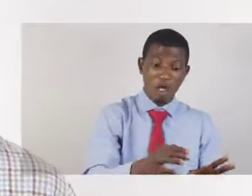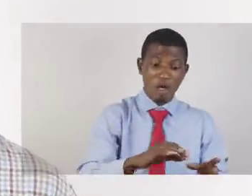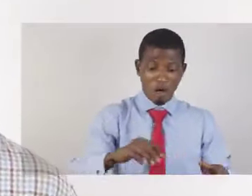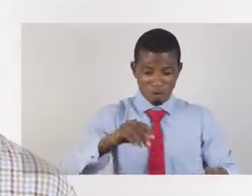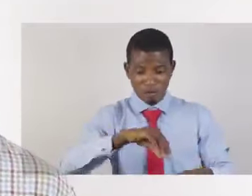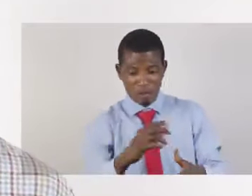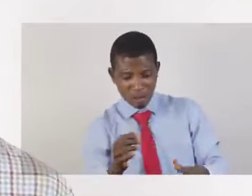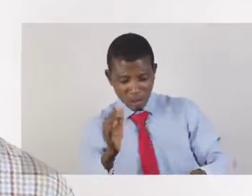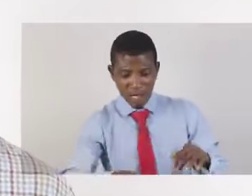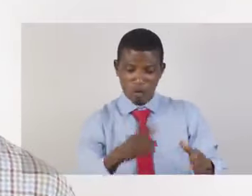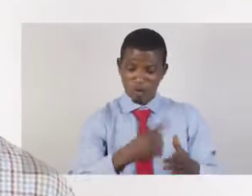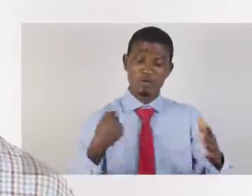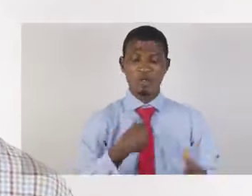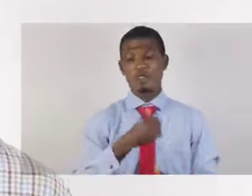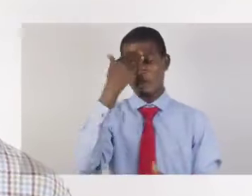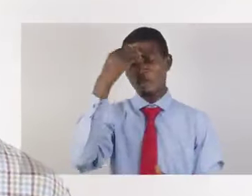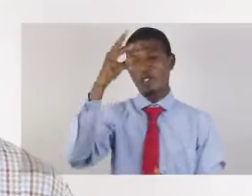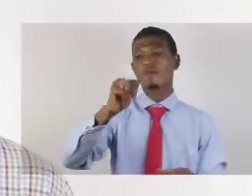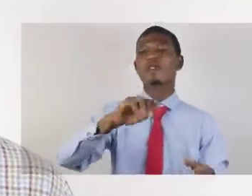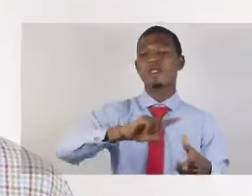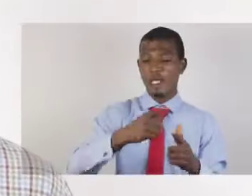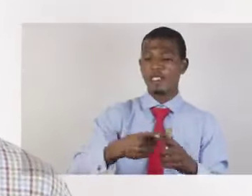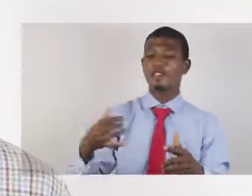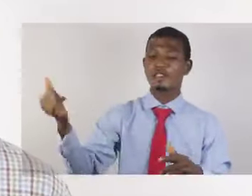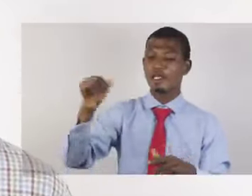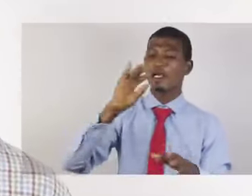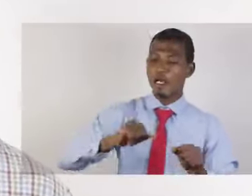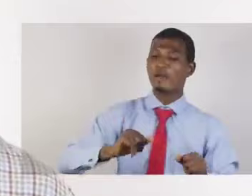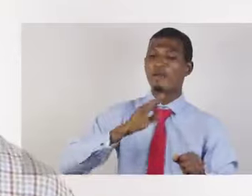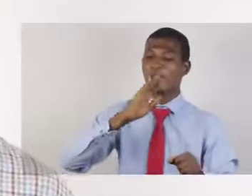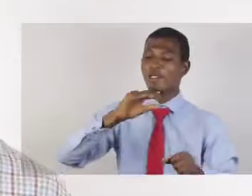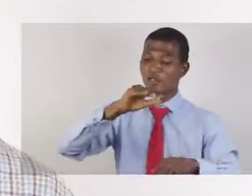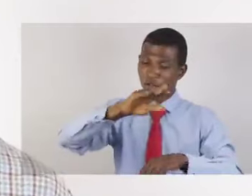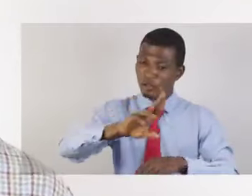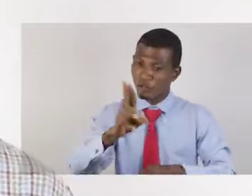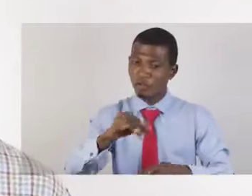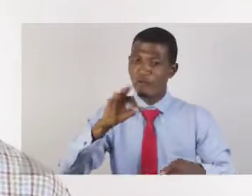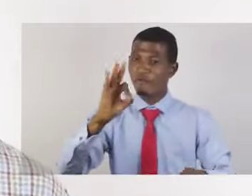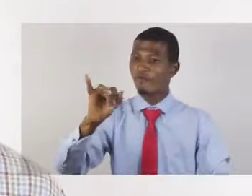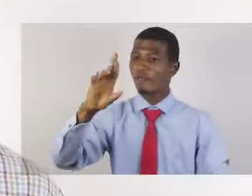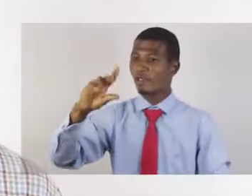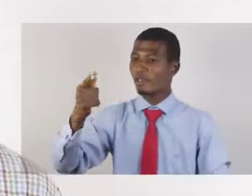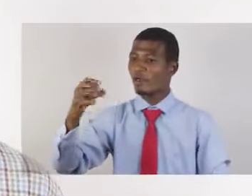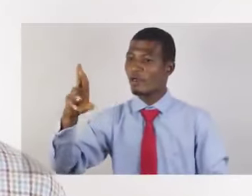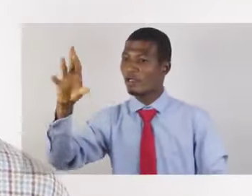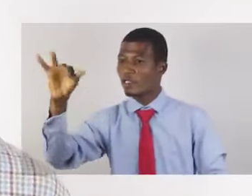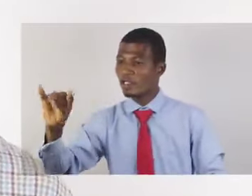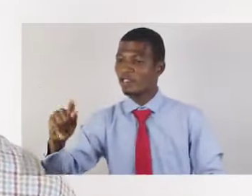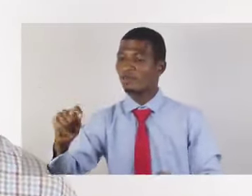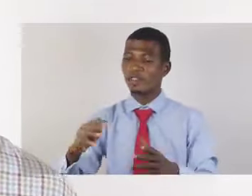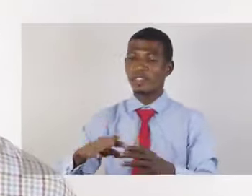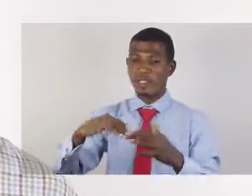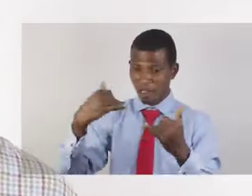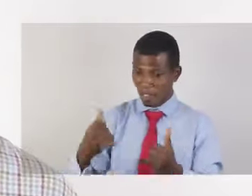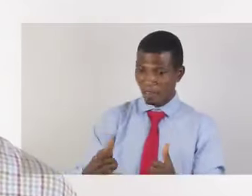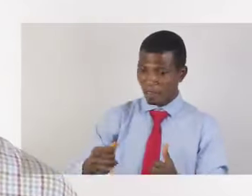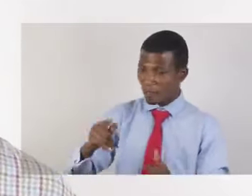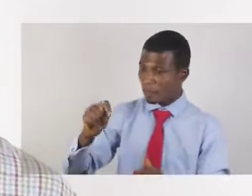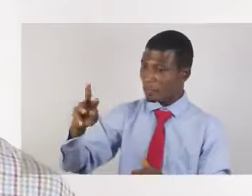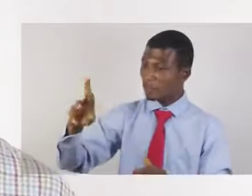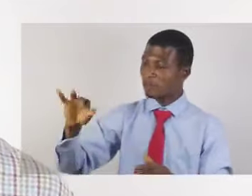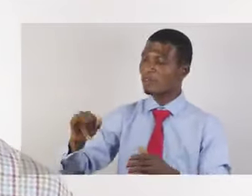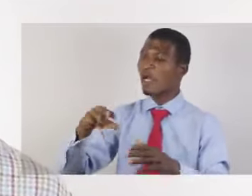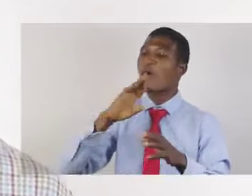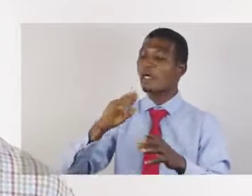them to be ordinarily, then we say they have been used figuratively. Therefore, figurative expressions are